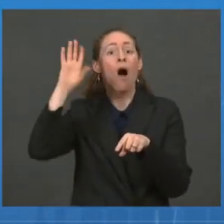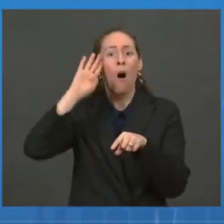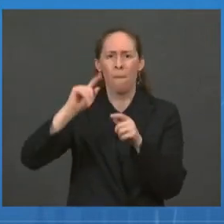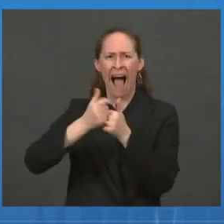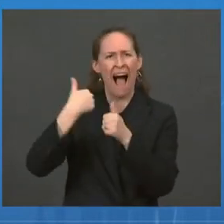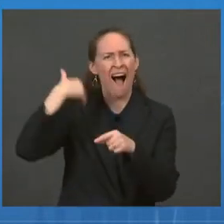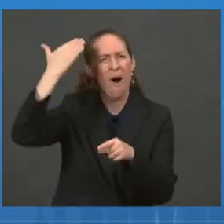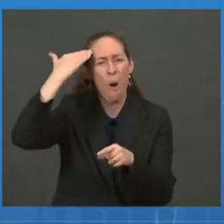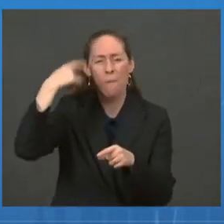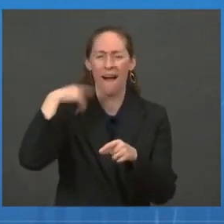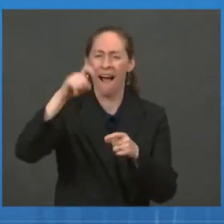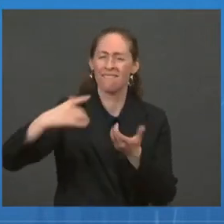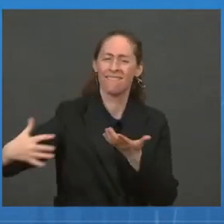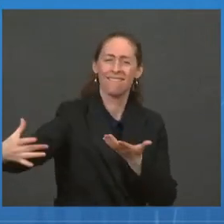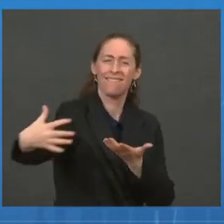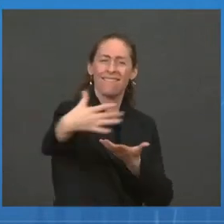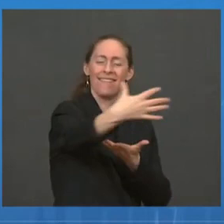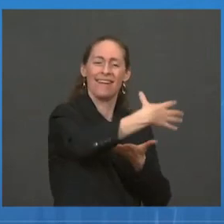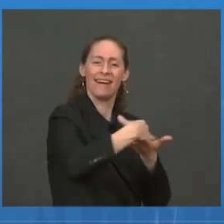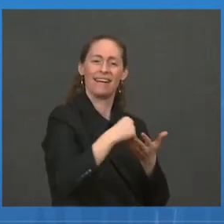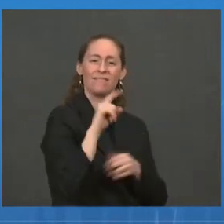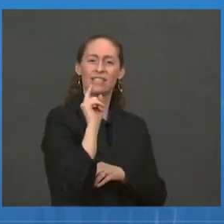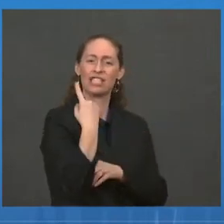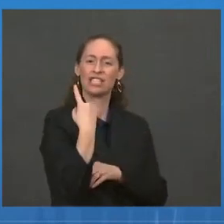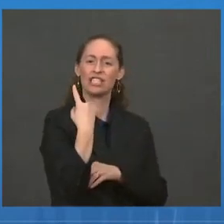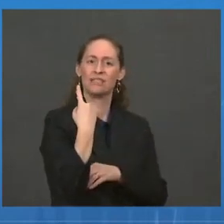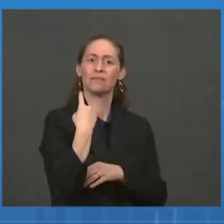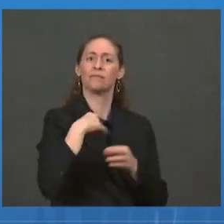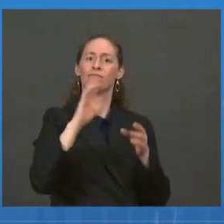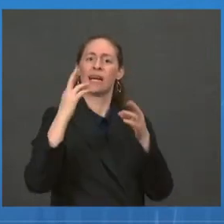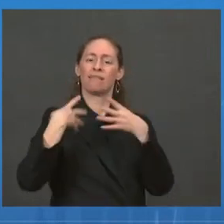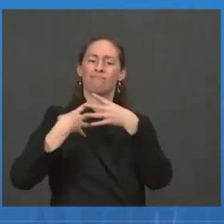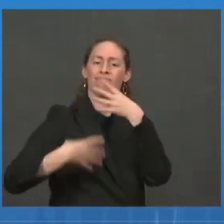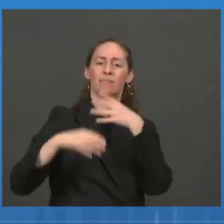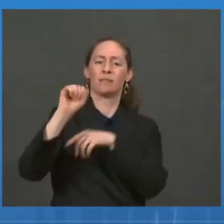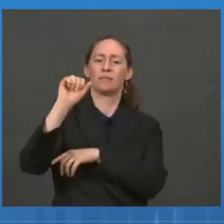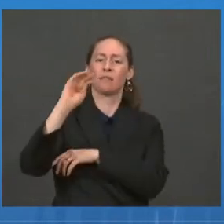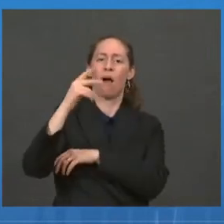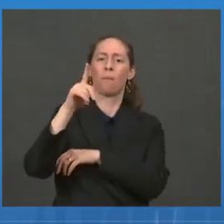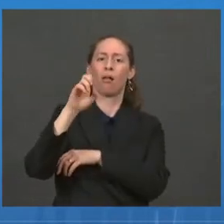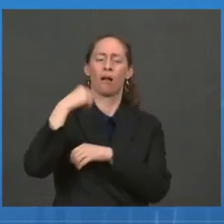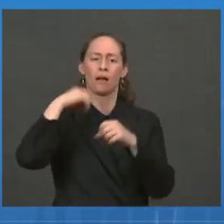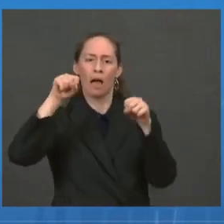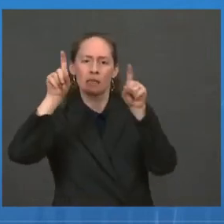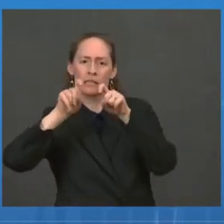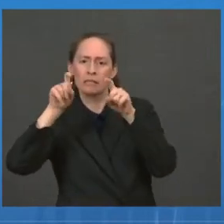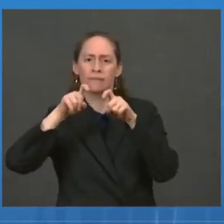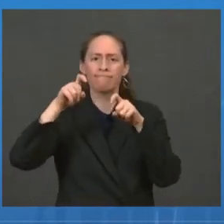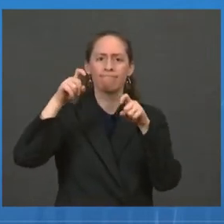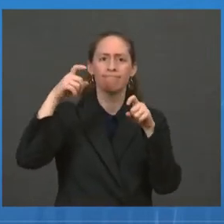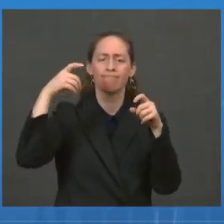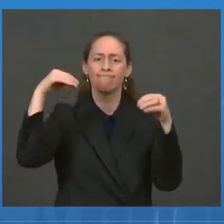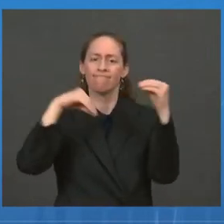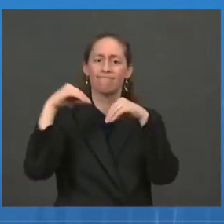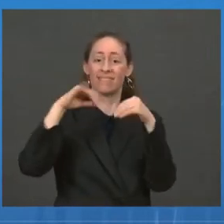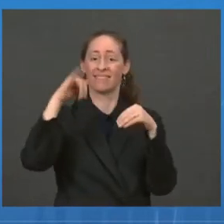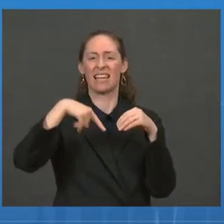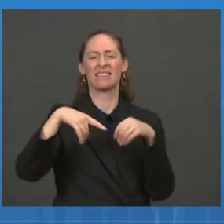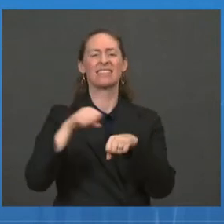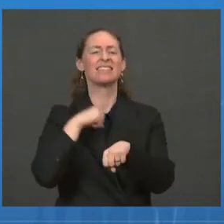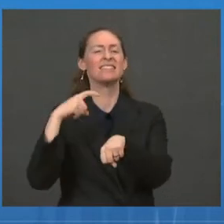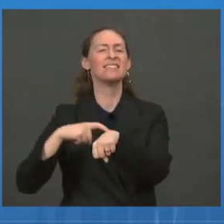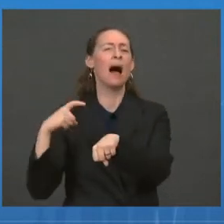grows and the isolates that we get that's the first thing the second thing is you can do what dr wolinski said about continuing the